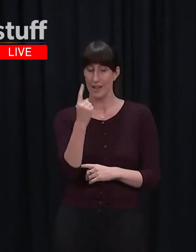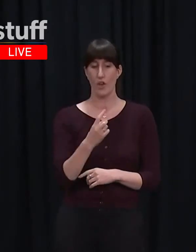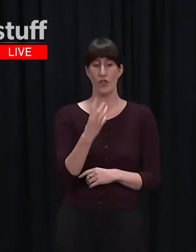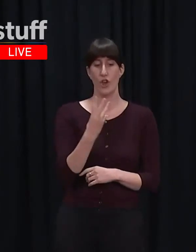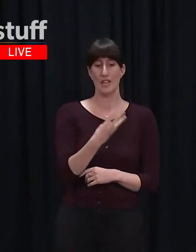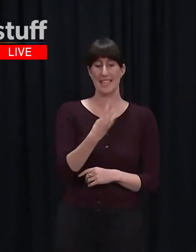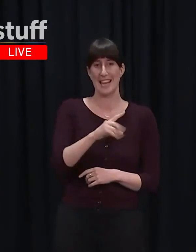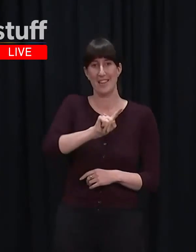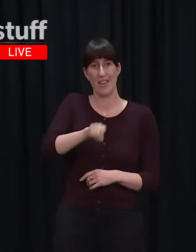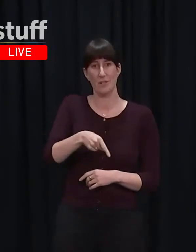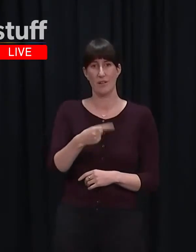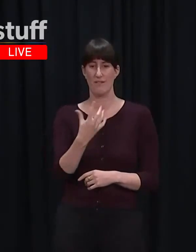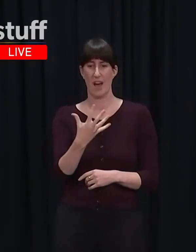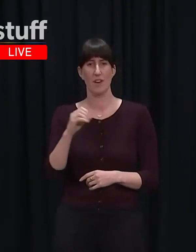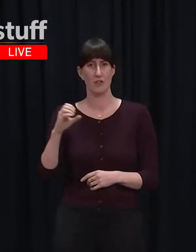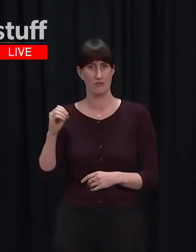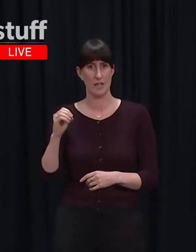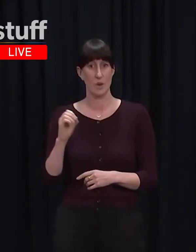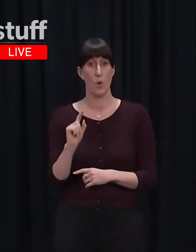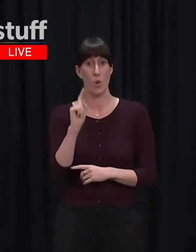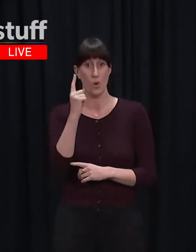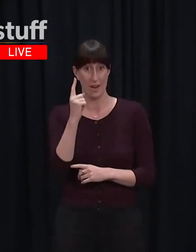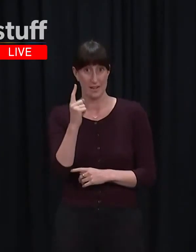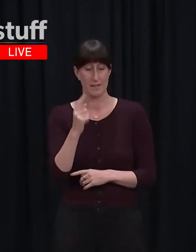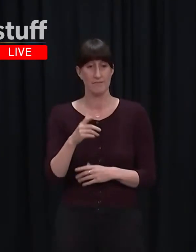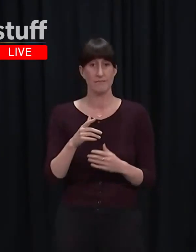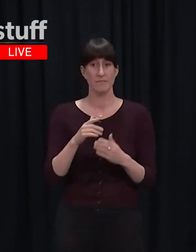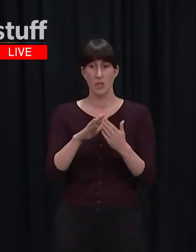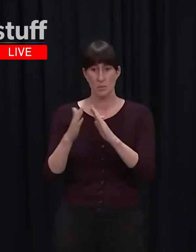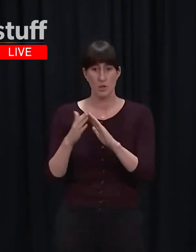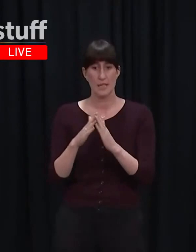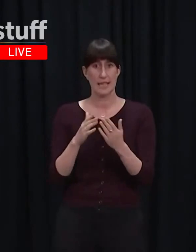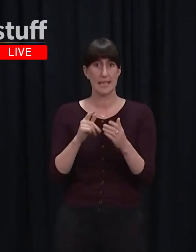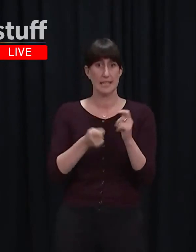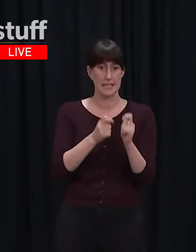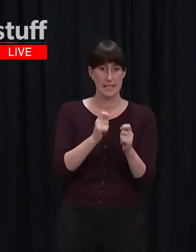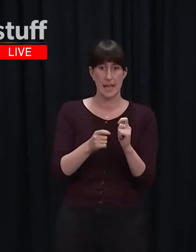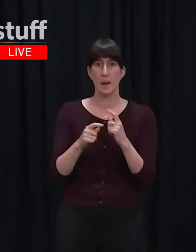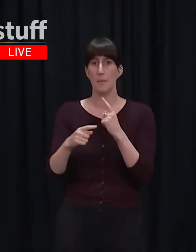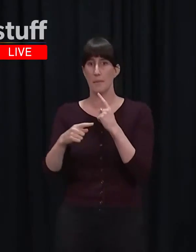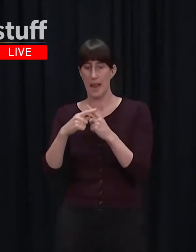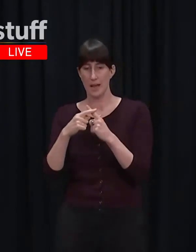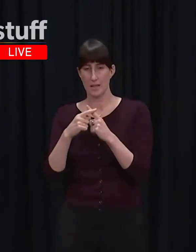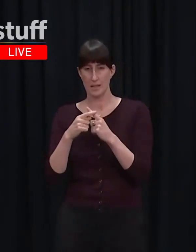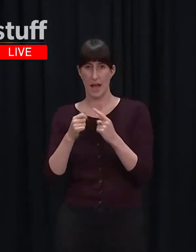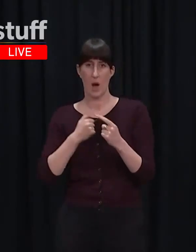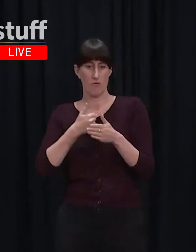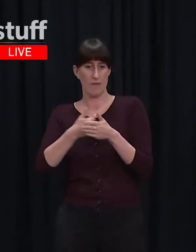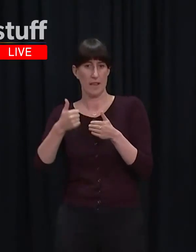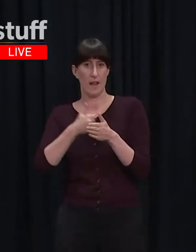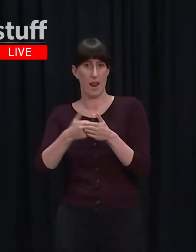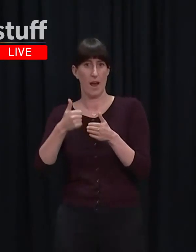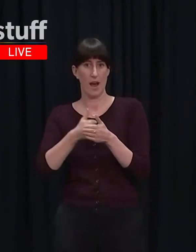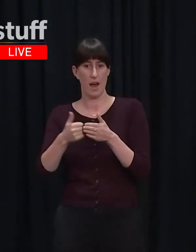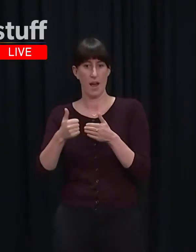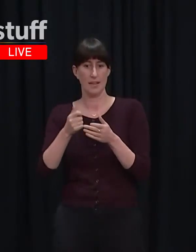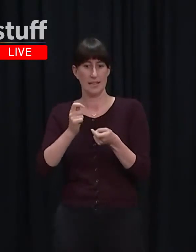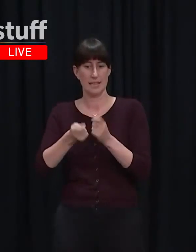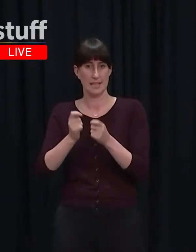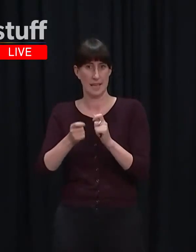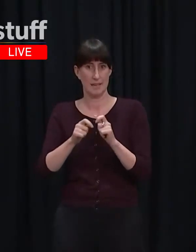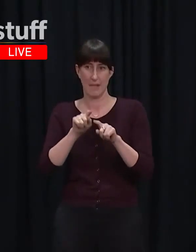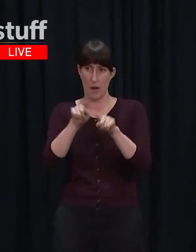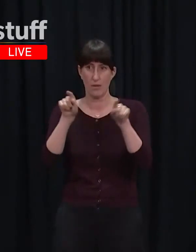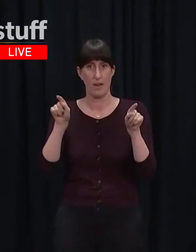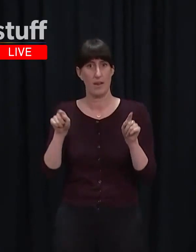13,578 swabs taken in Auckland, including in the community testing and also the surveillance testing of people out in the